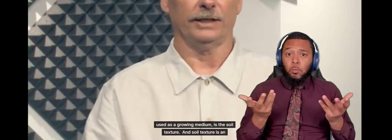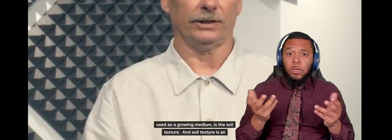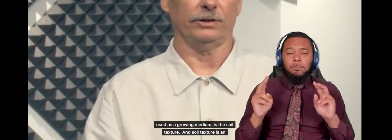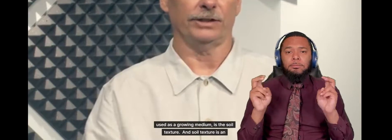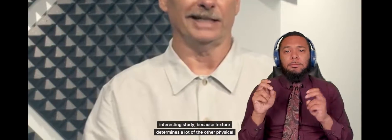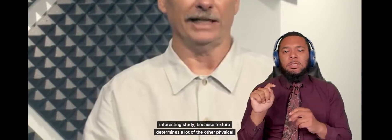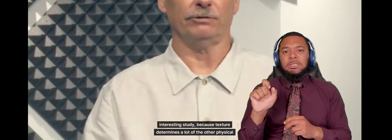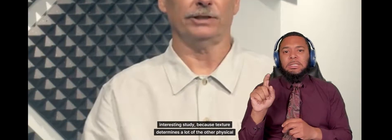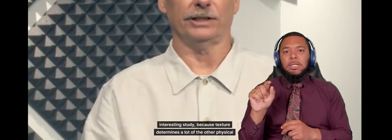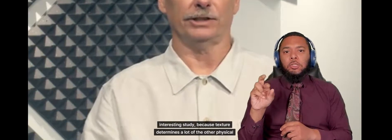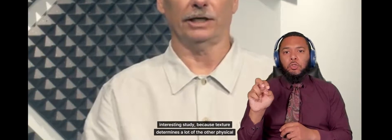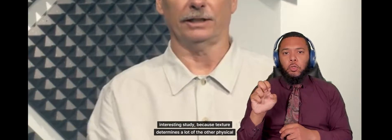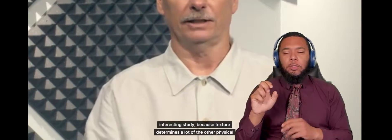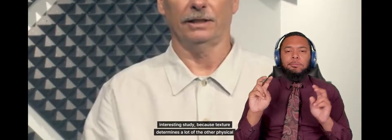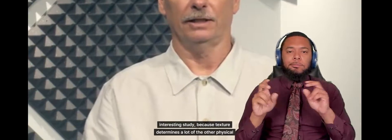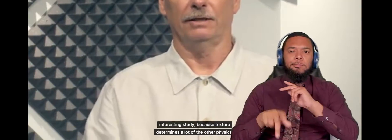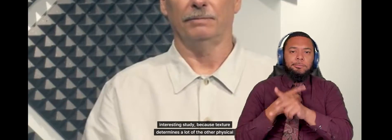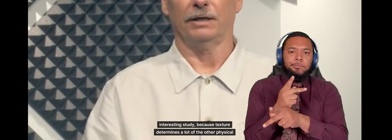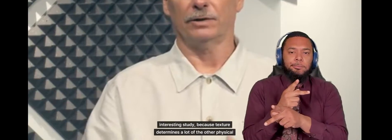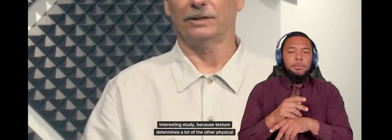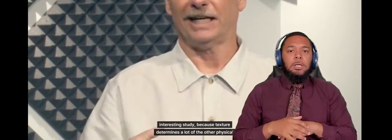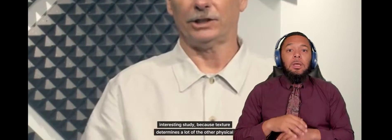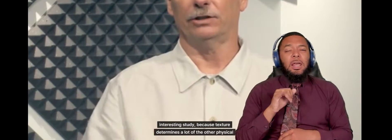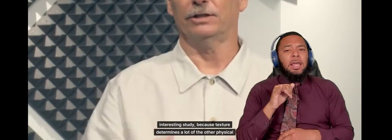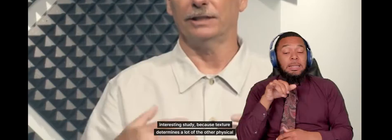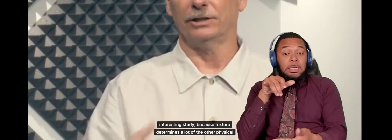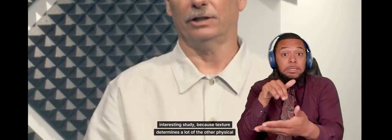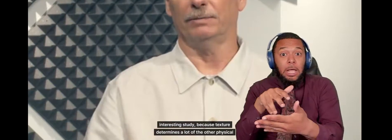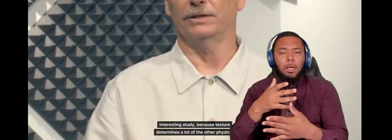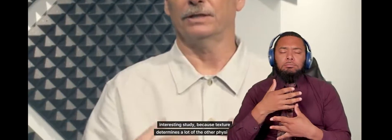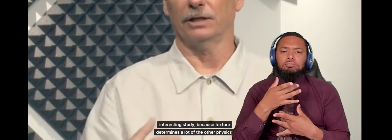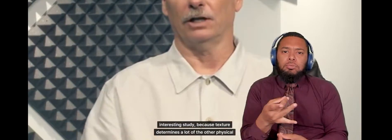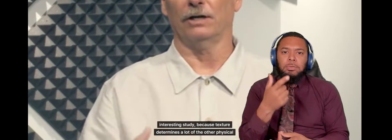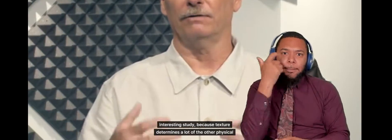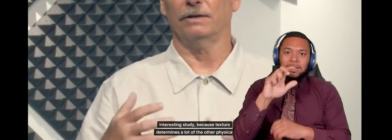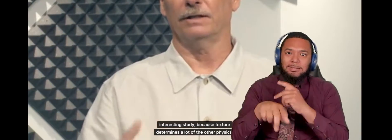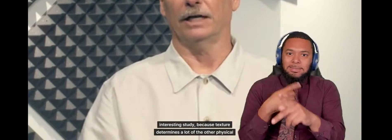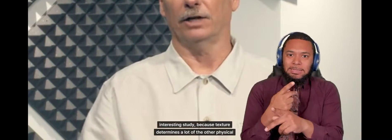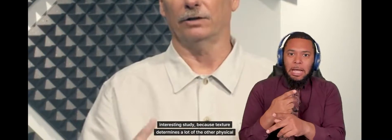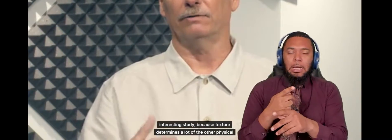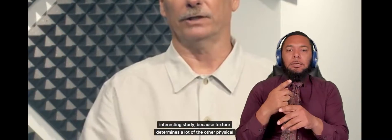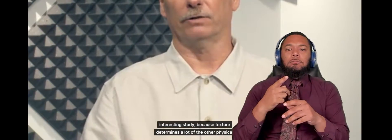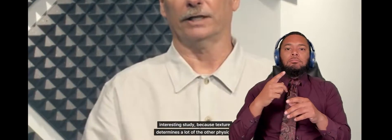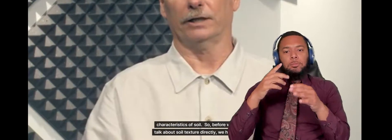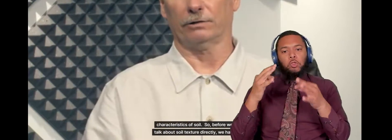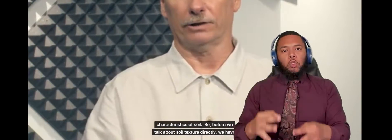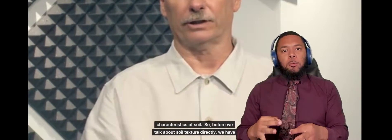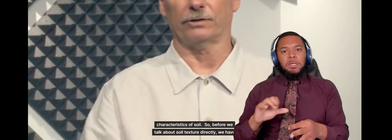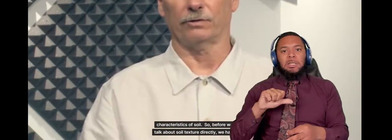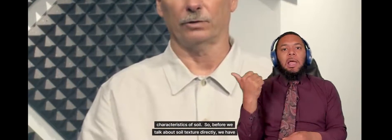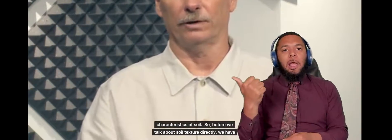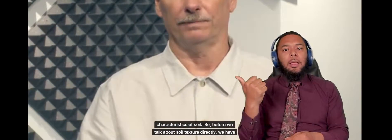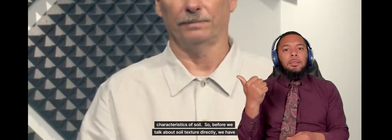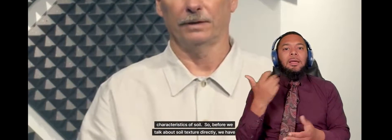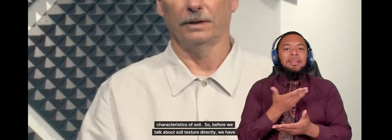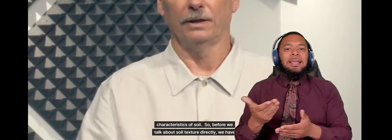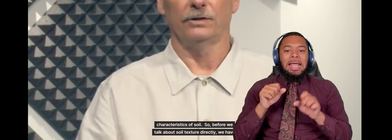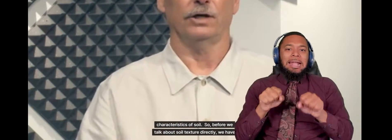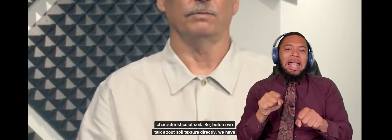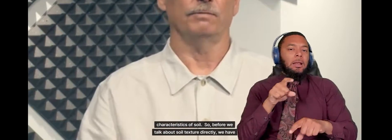And soil texture is an interesting study because texture determines a lot of the other physical characteristics of